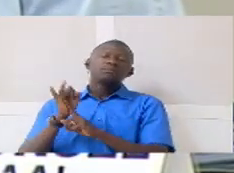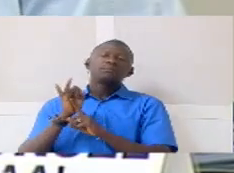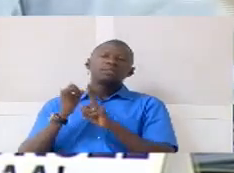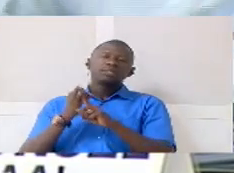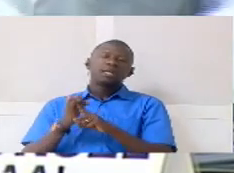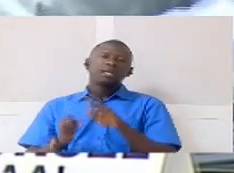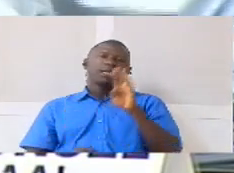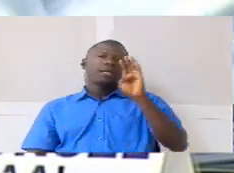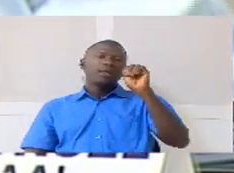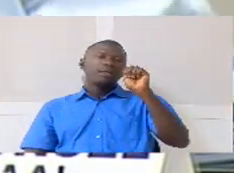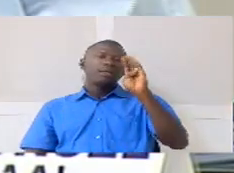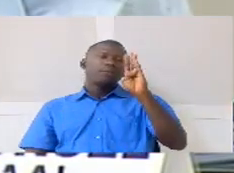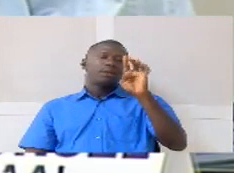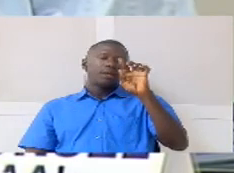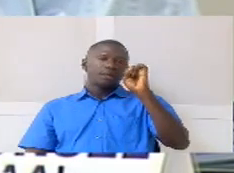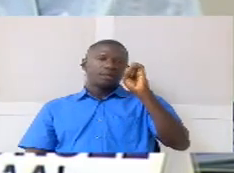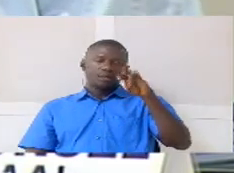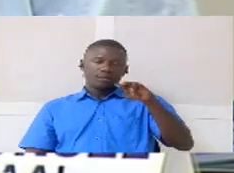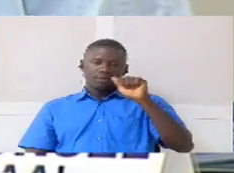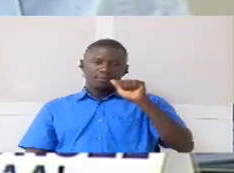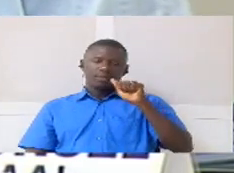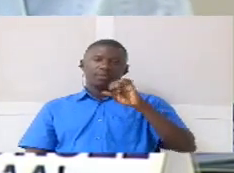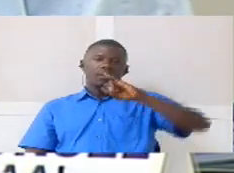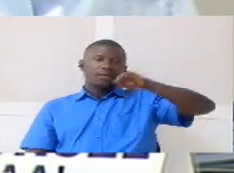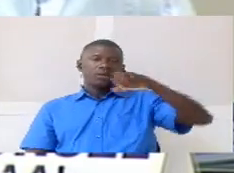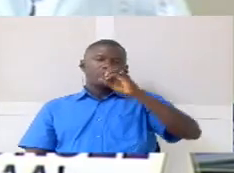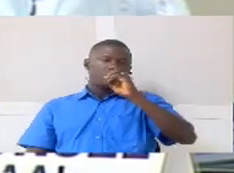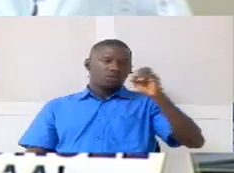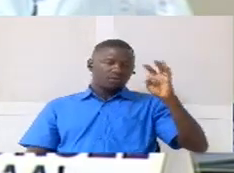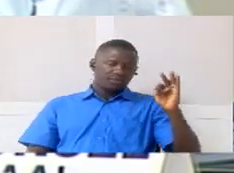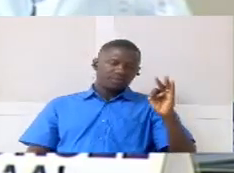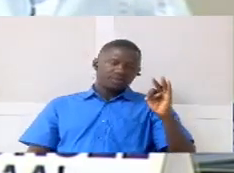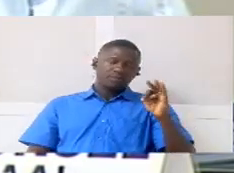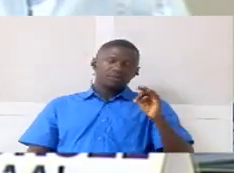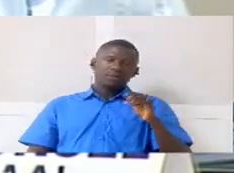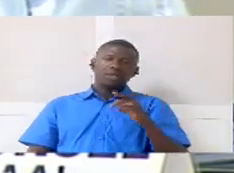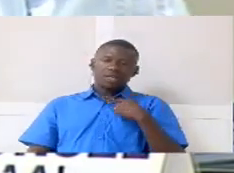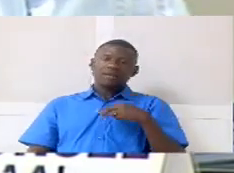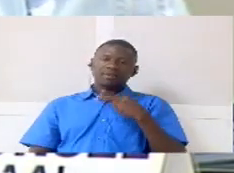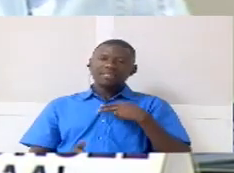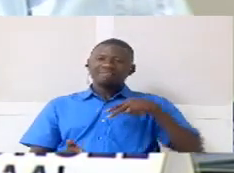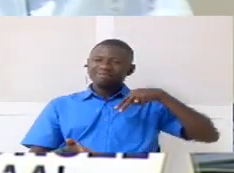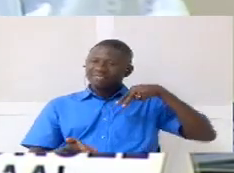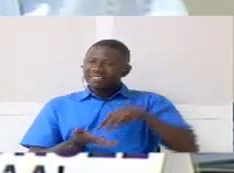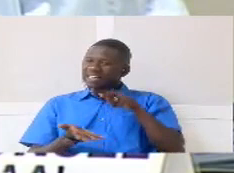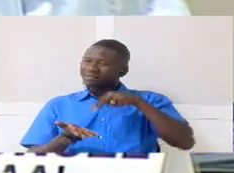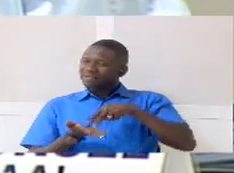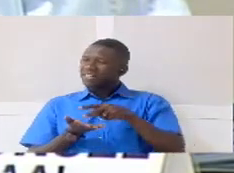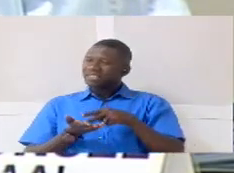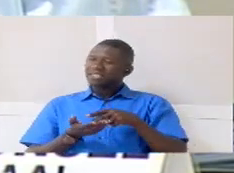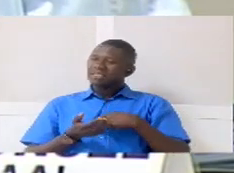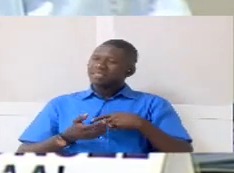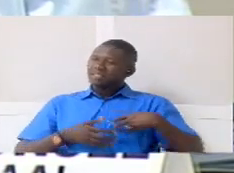was stamped on the ribs by prison officers, if you look at the reports, there was also